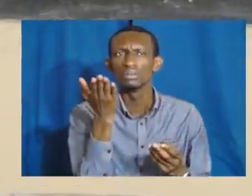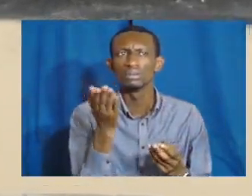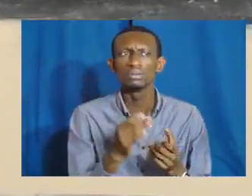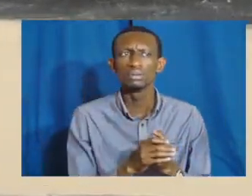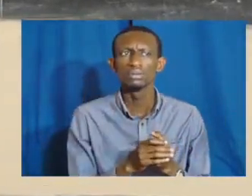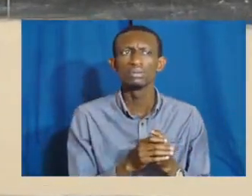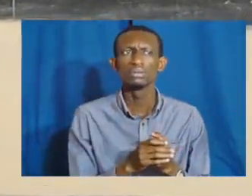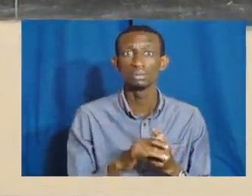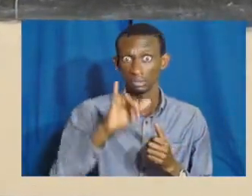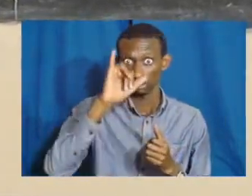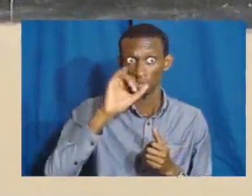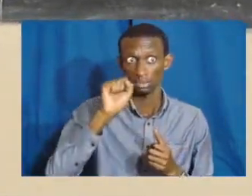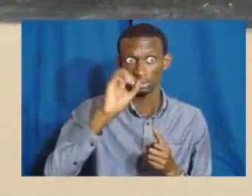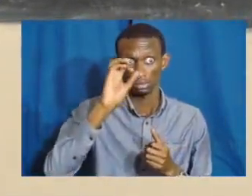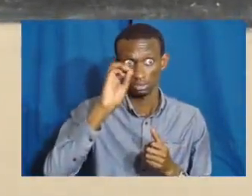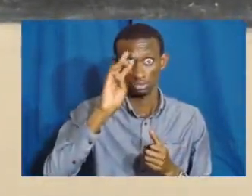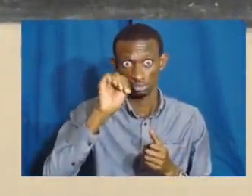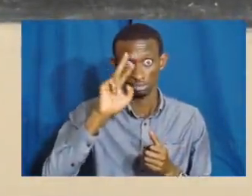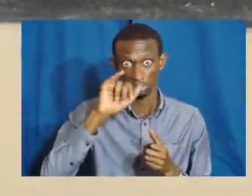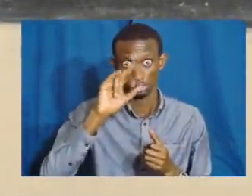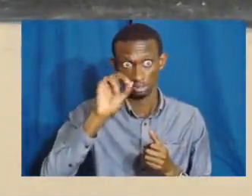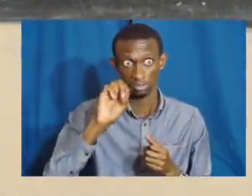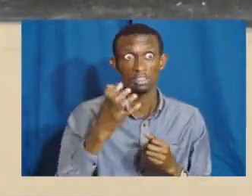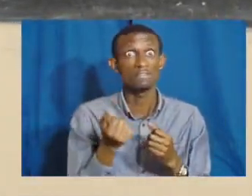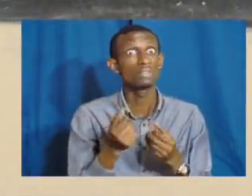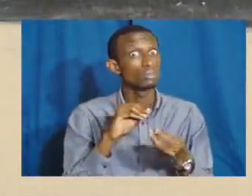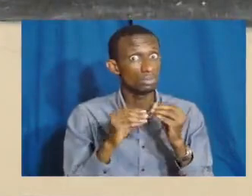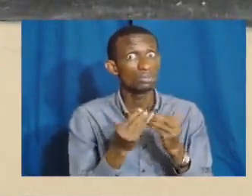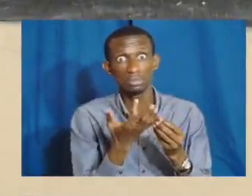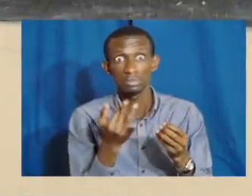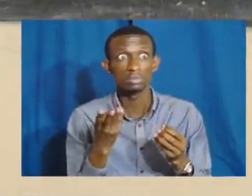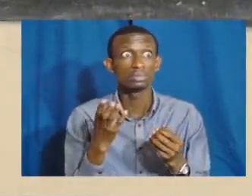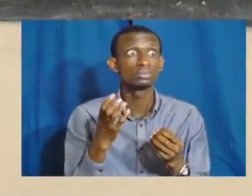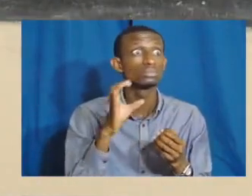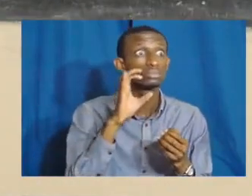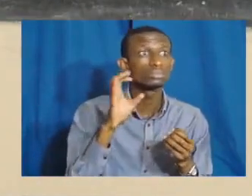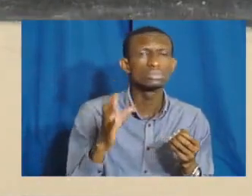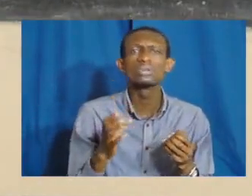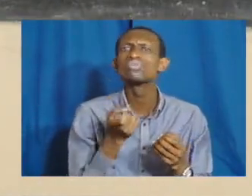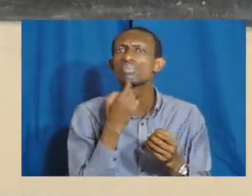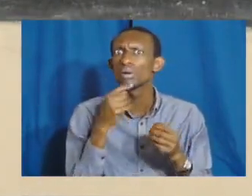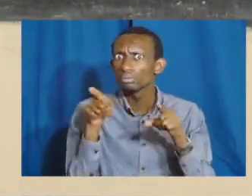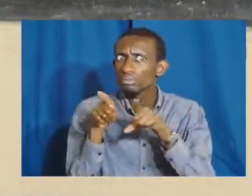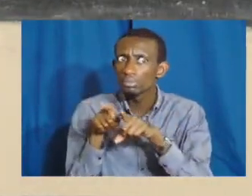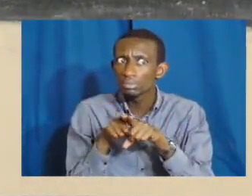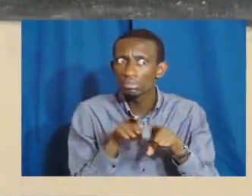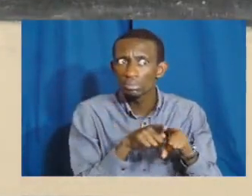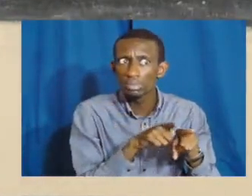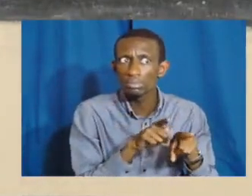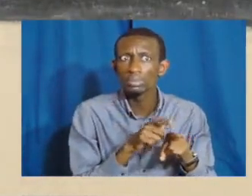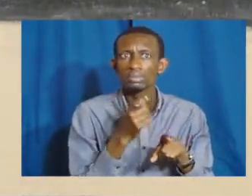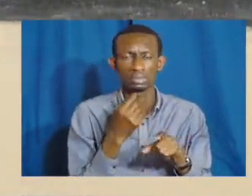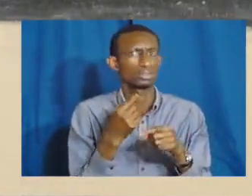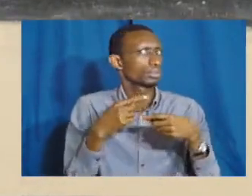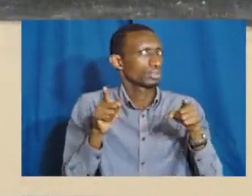Isomerism have the number of carbon atoms, the number of hydrogen atoms. So the number of atoms have to be the same. They only differ in the